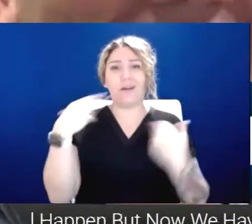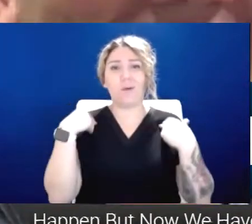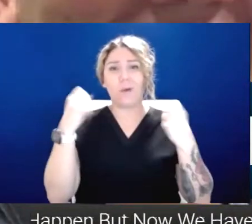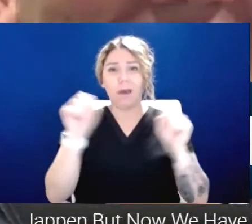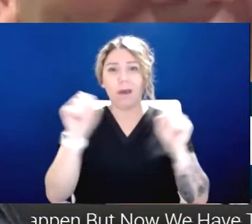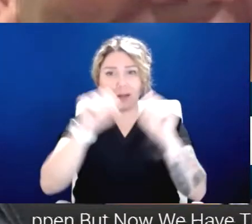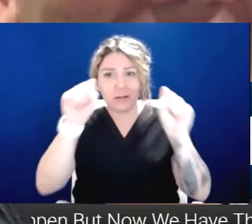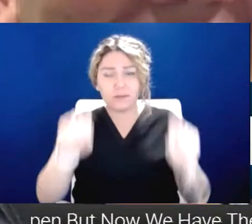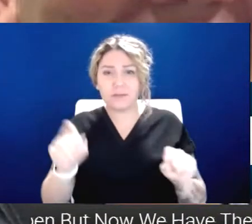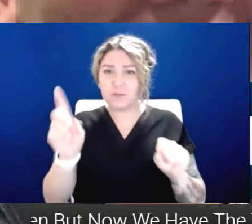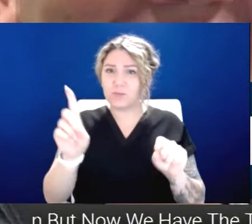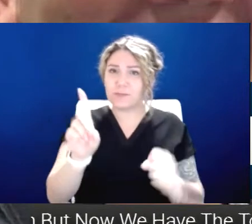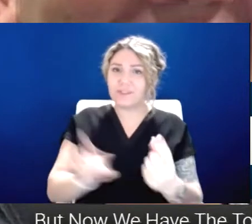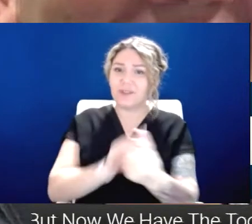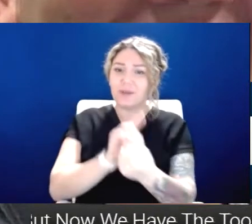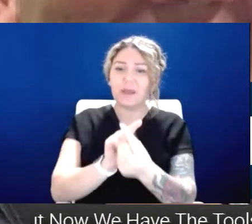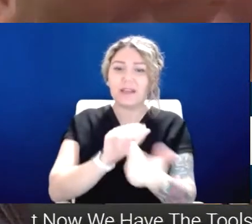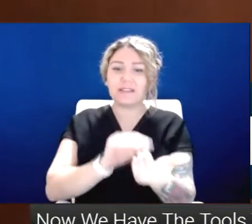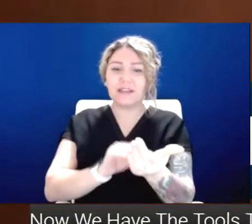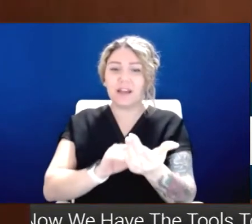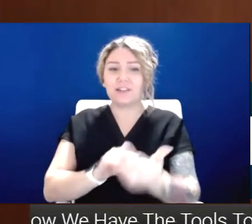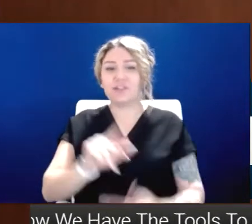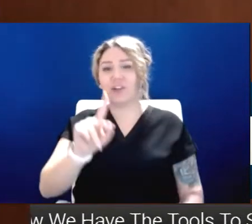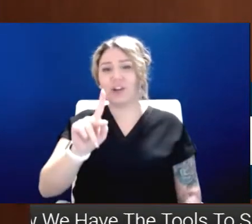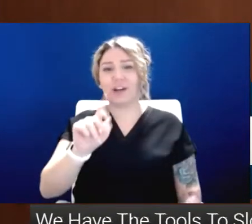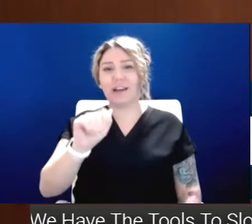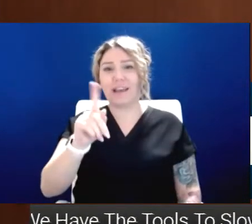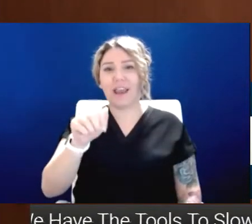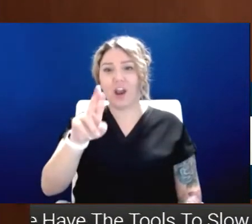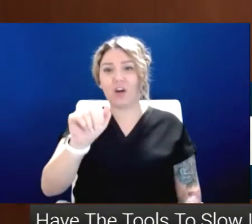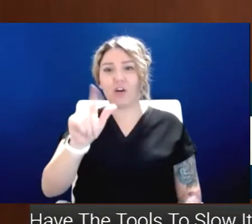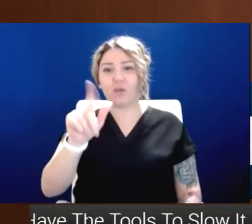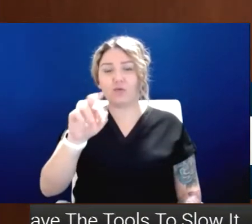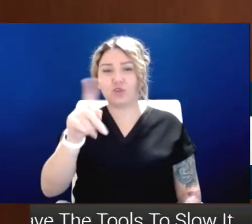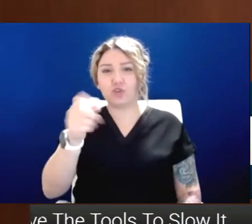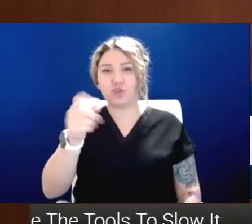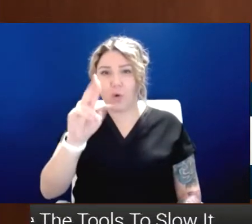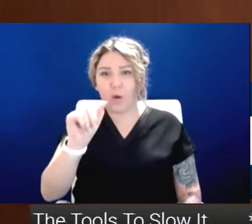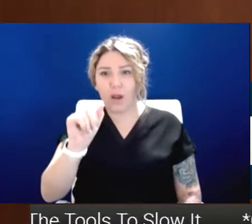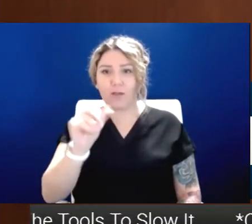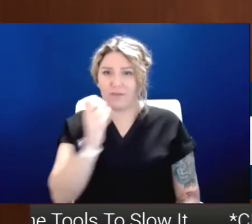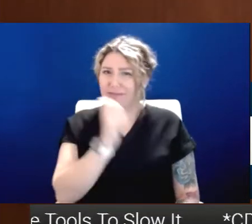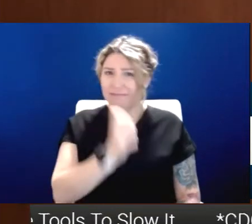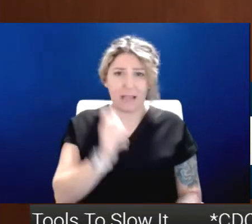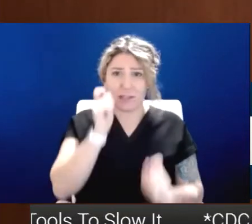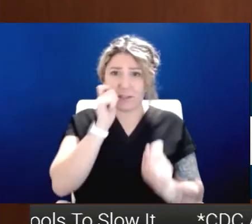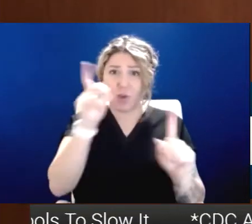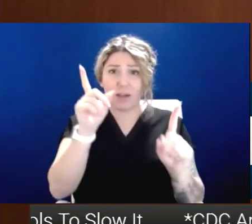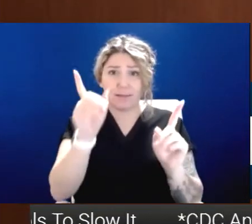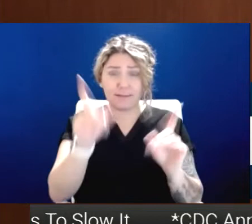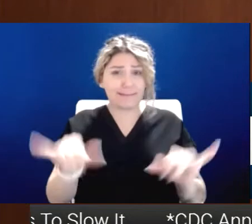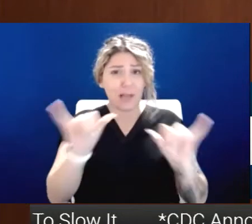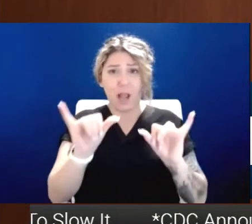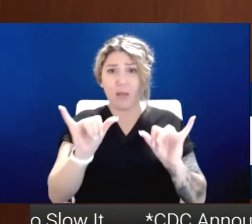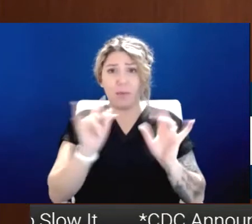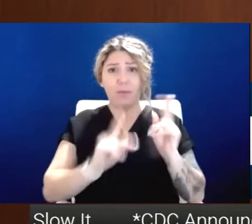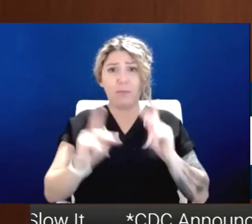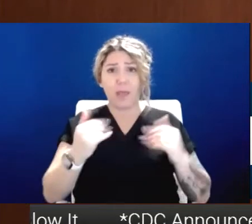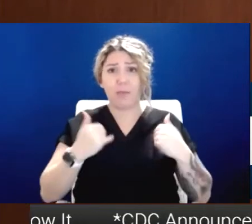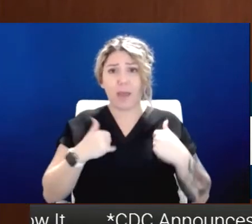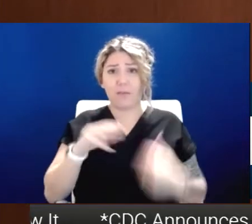where she met Dr. Carol Ulloa. I wasn't surprised because it's actually relatively common that people have